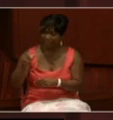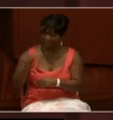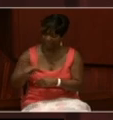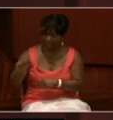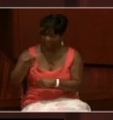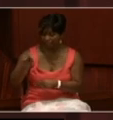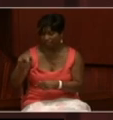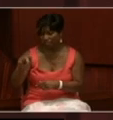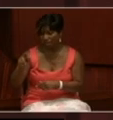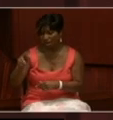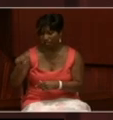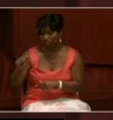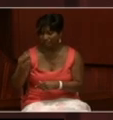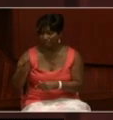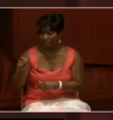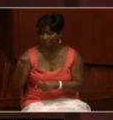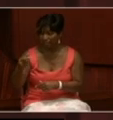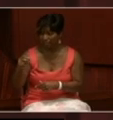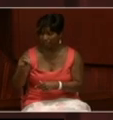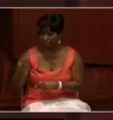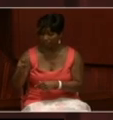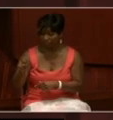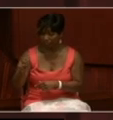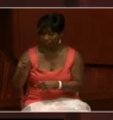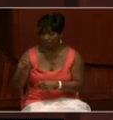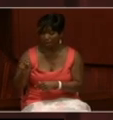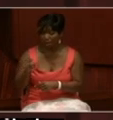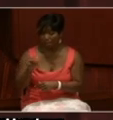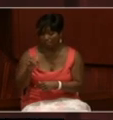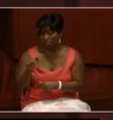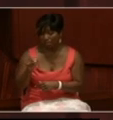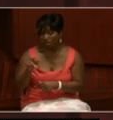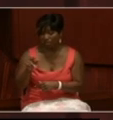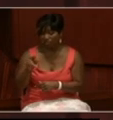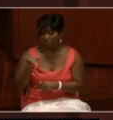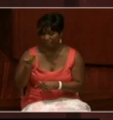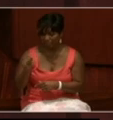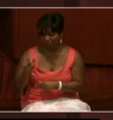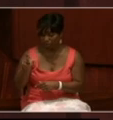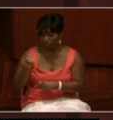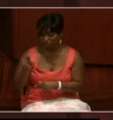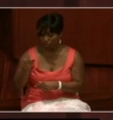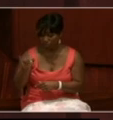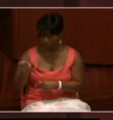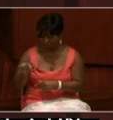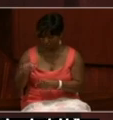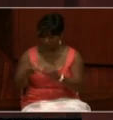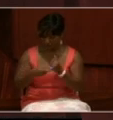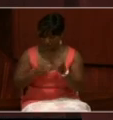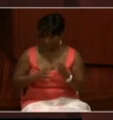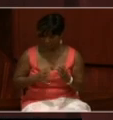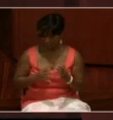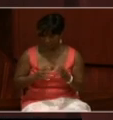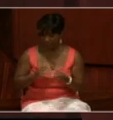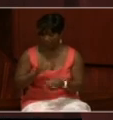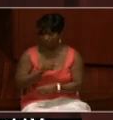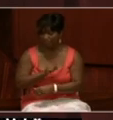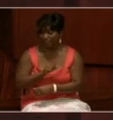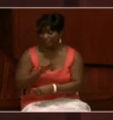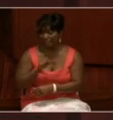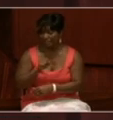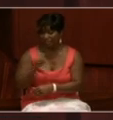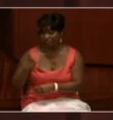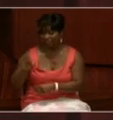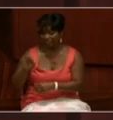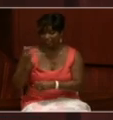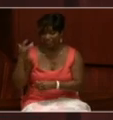inquire@nara.gov. Marisa Louie has been an archivist at the National Archives in San Francisco, which